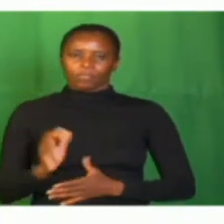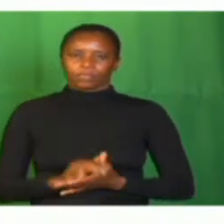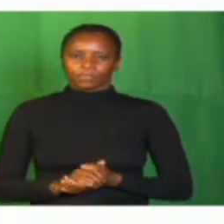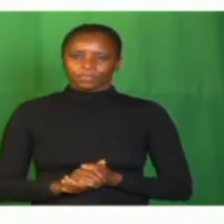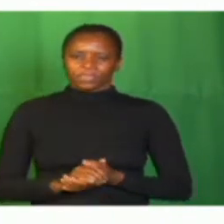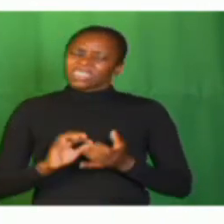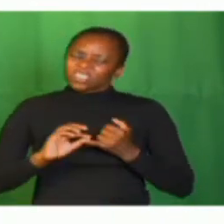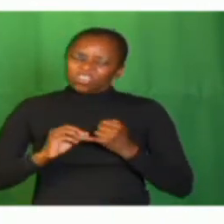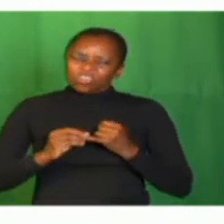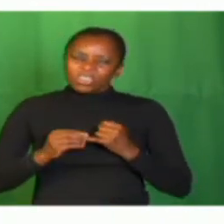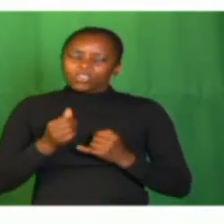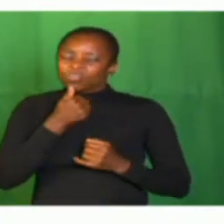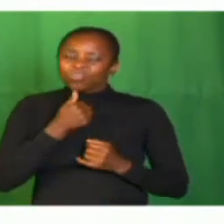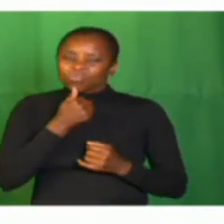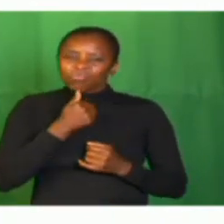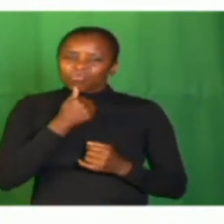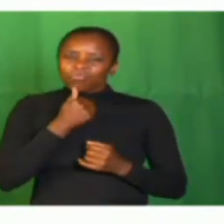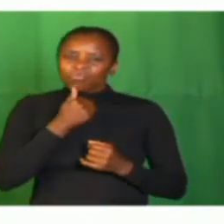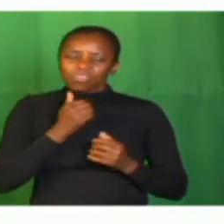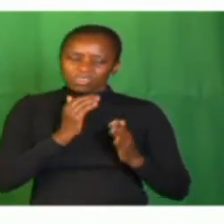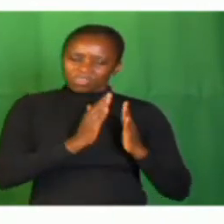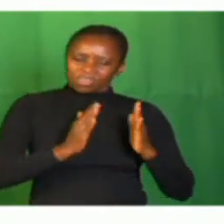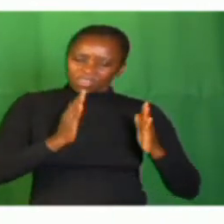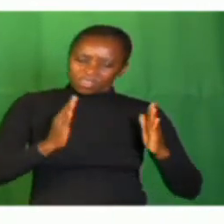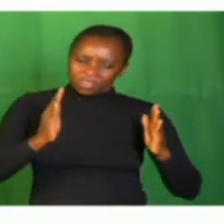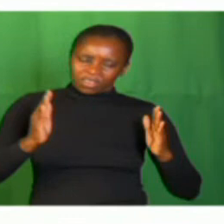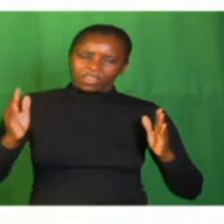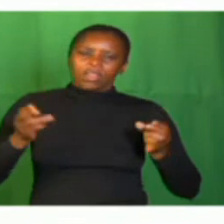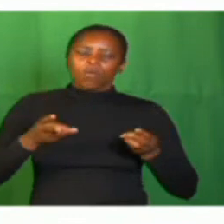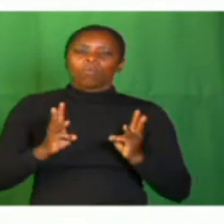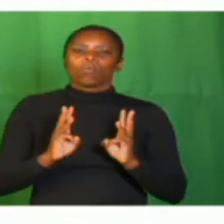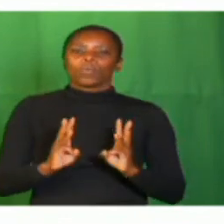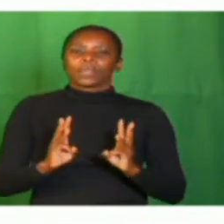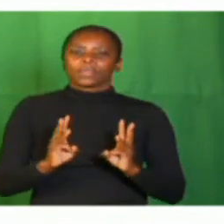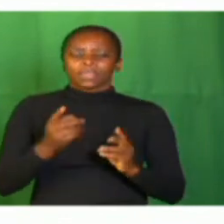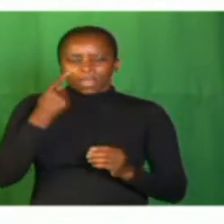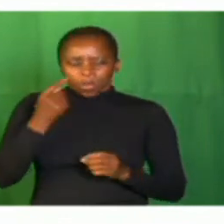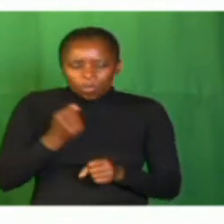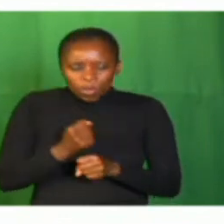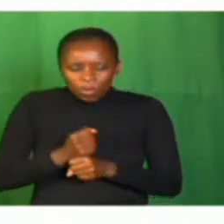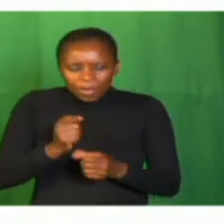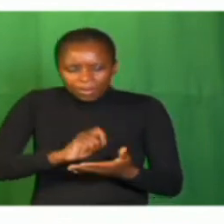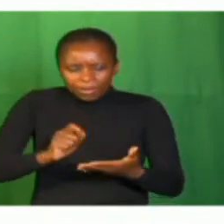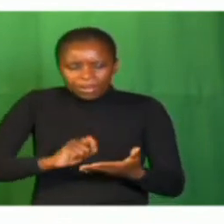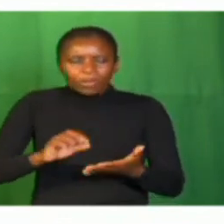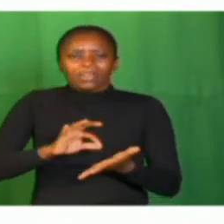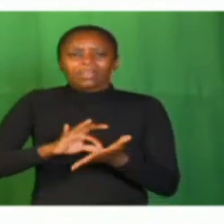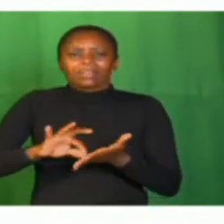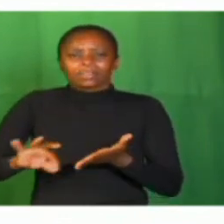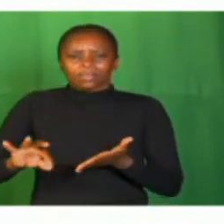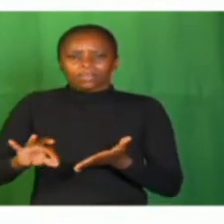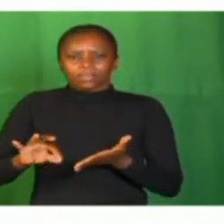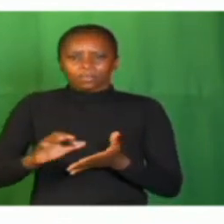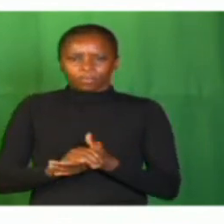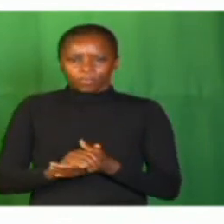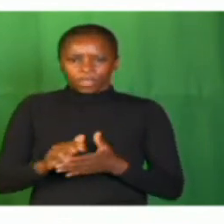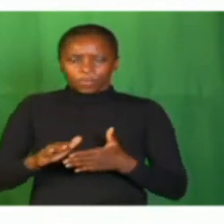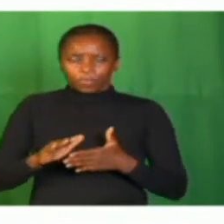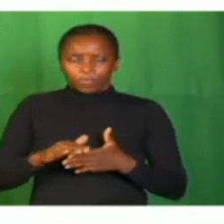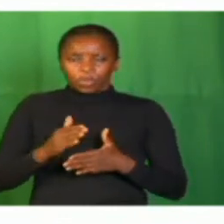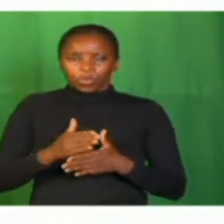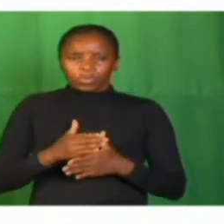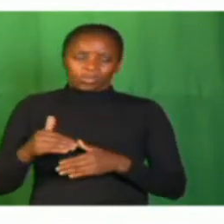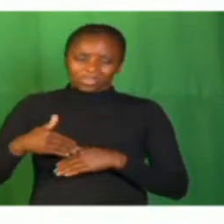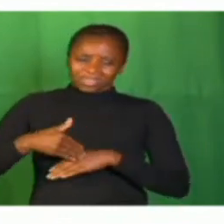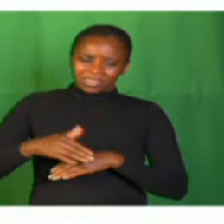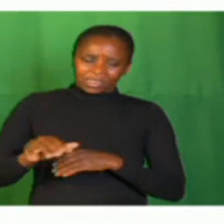to use the spreading or distributive property and show you're working clearly as you're going to be sending back your answers. I